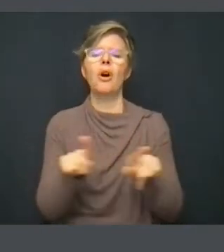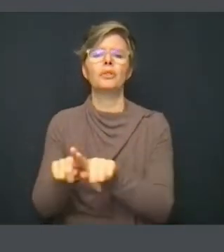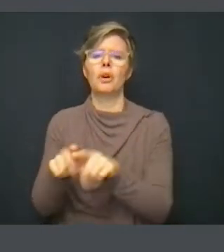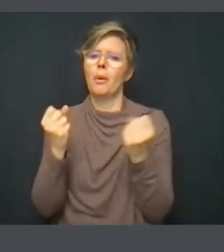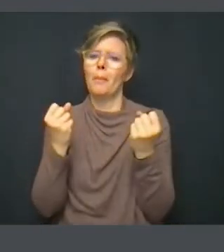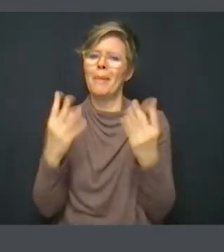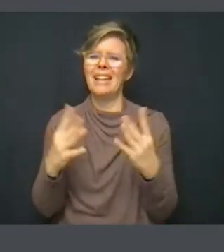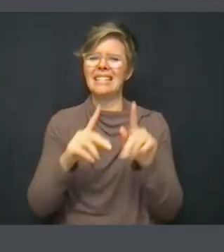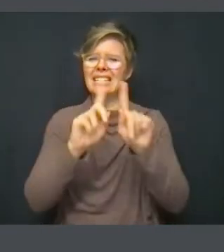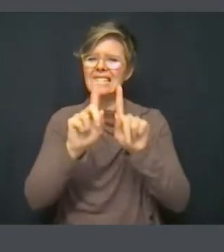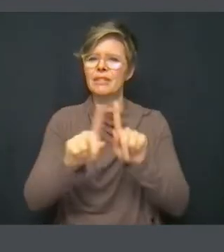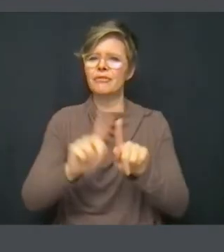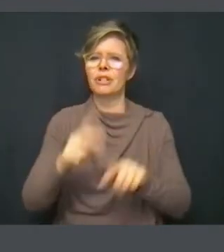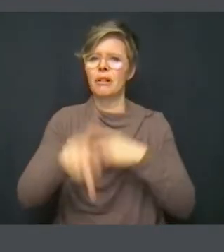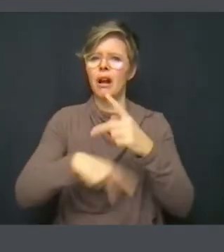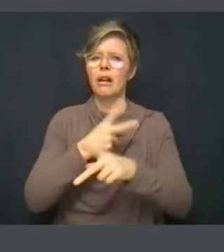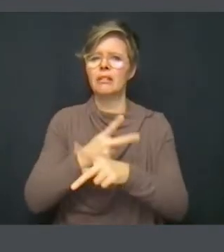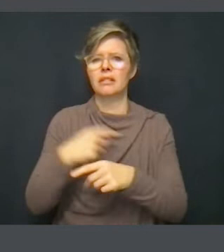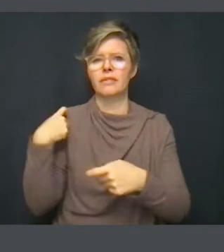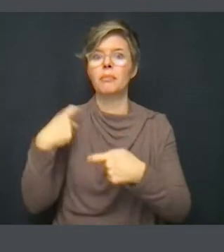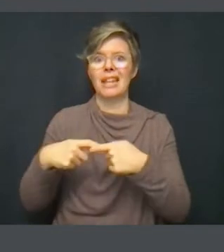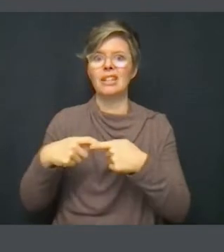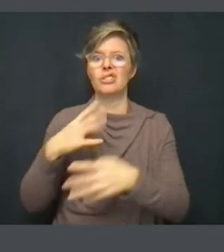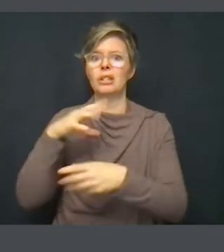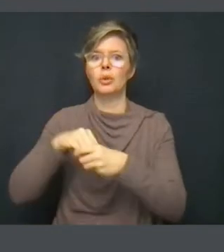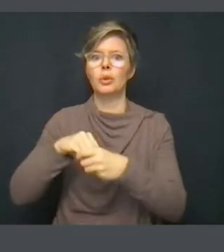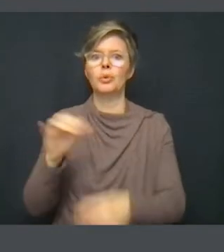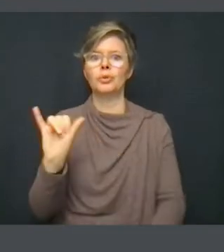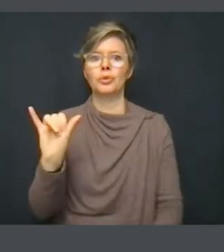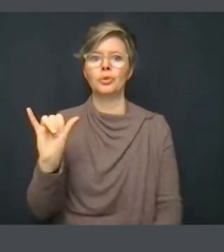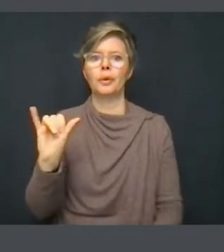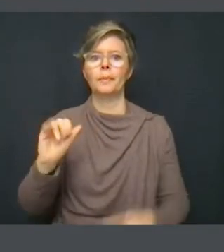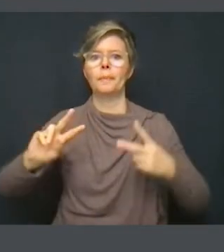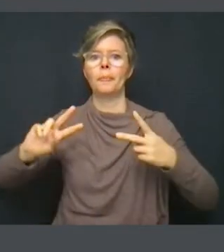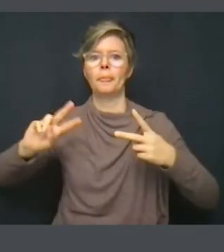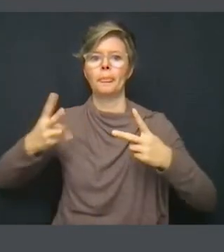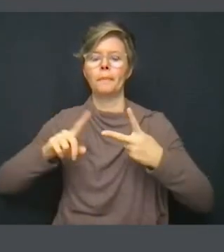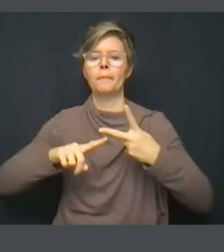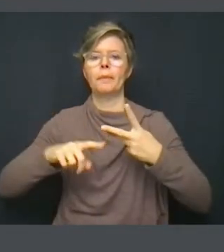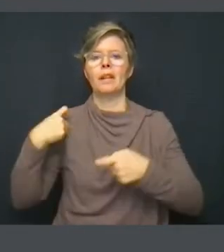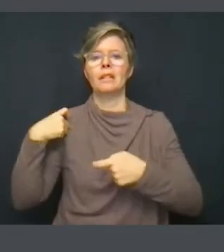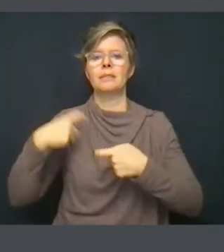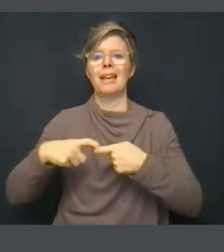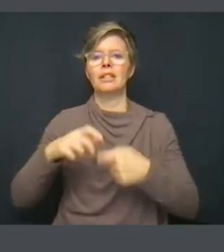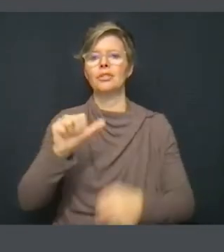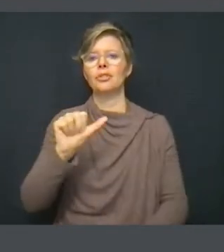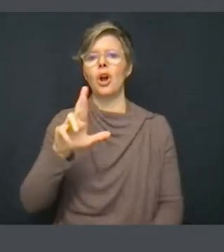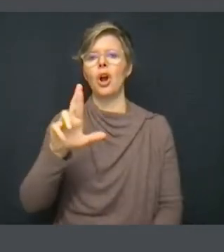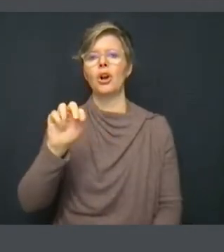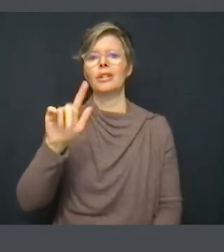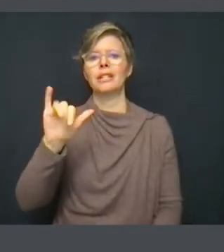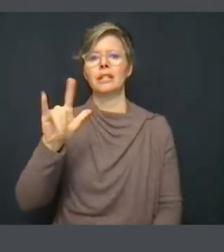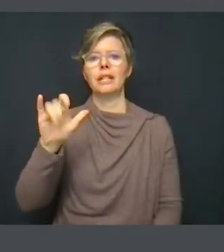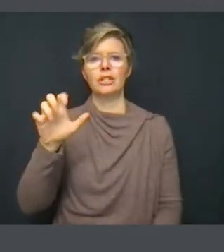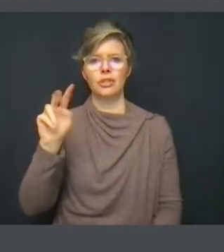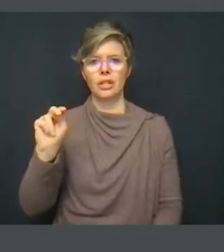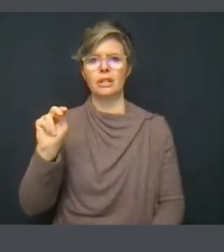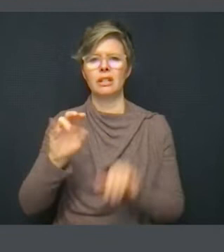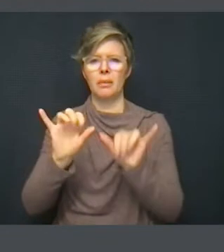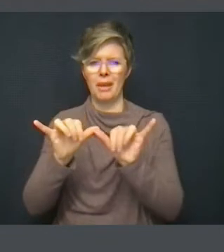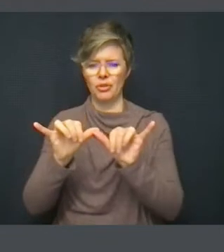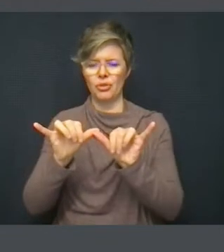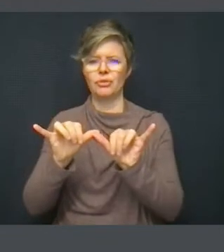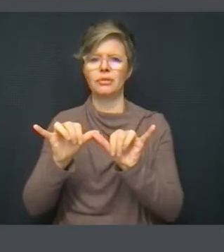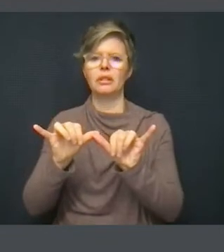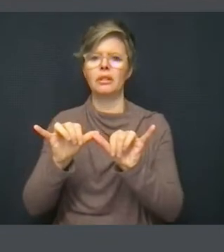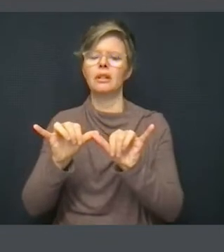So it's a really nice tool for that. This test here, the Spanish articulation measures, it's definitely very focused on artic. It's kind of the